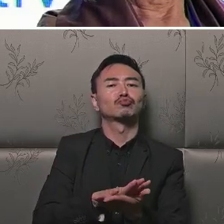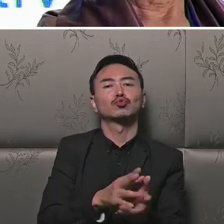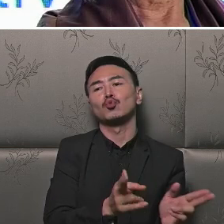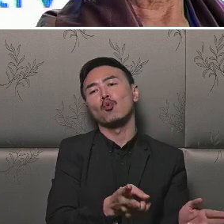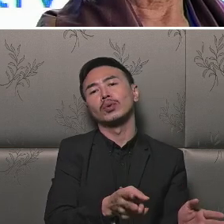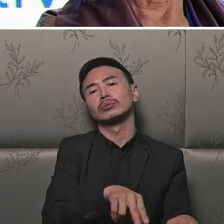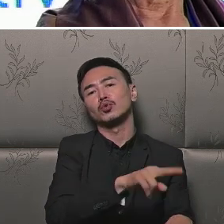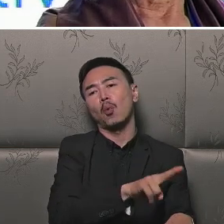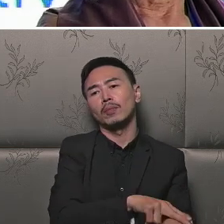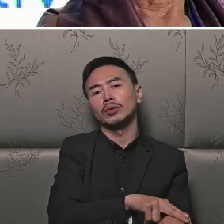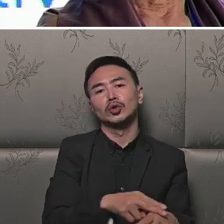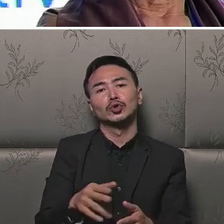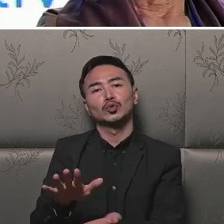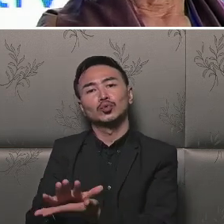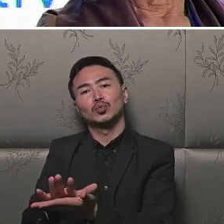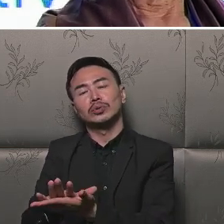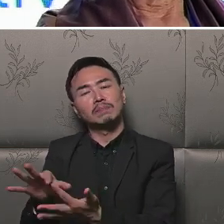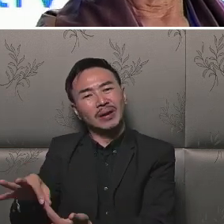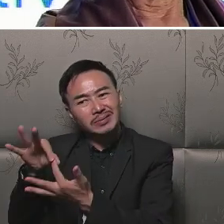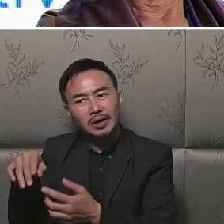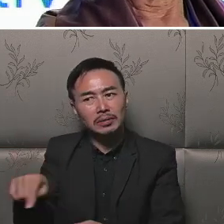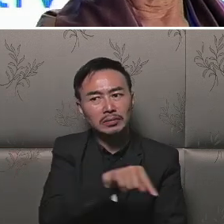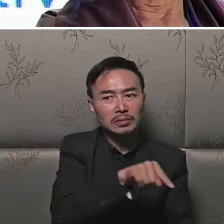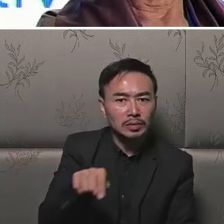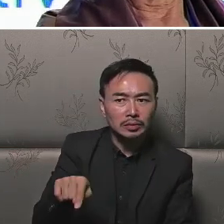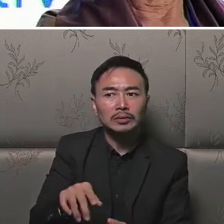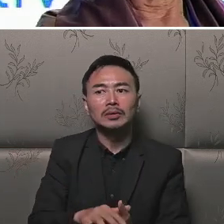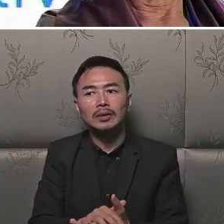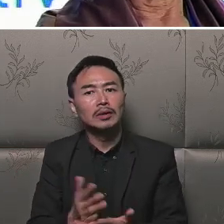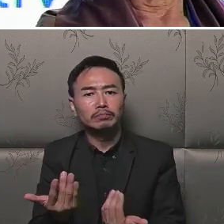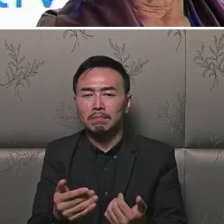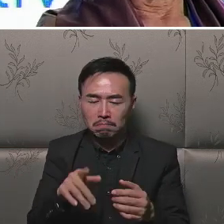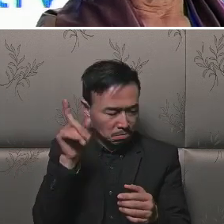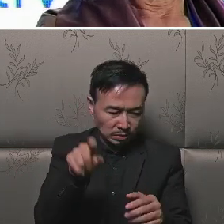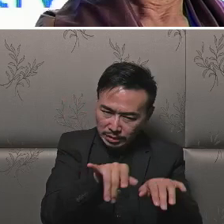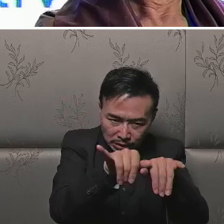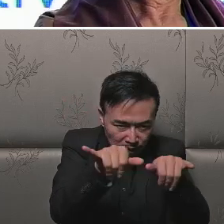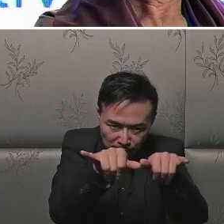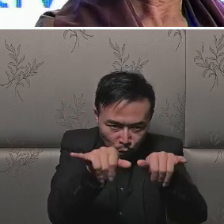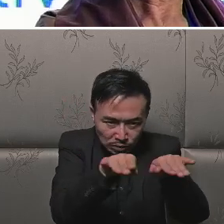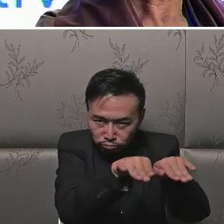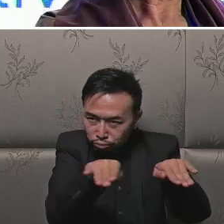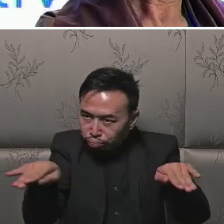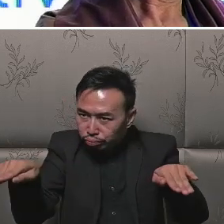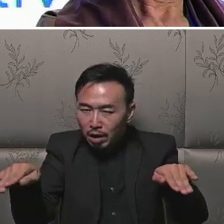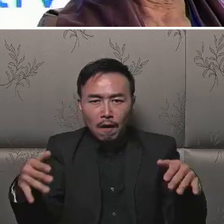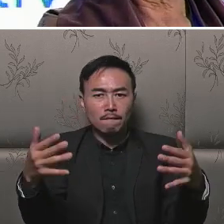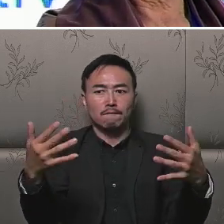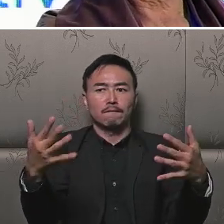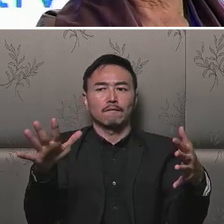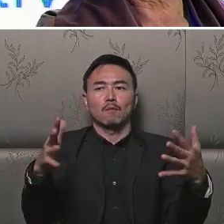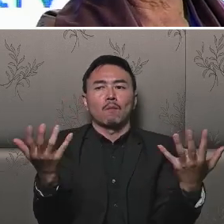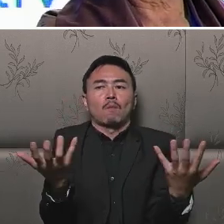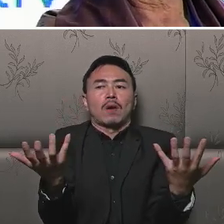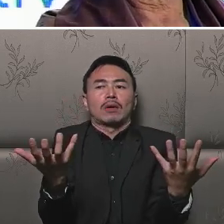culture bearers and the Council of Elders, what they have to say about the framework, and we're able to refine and involve